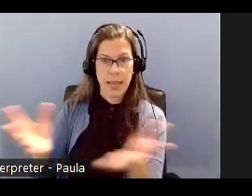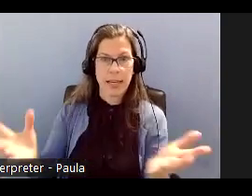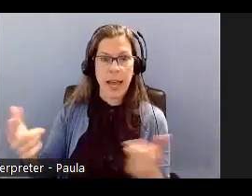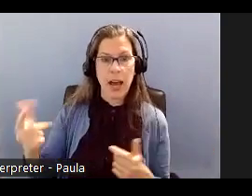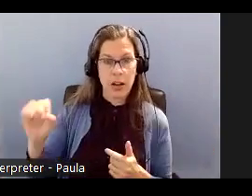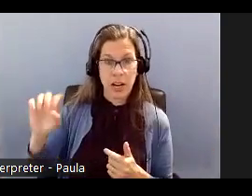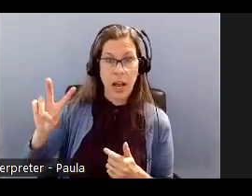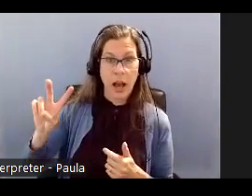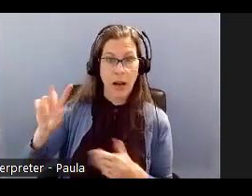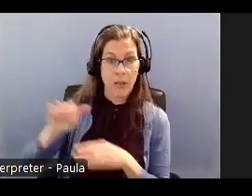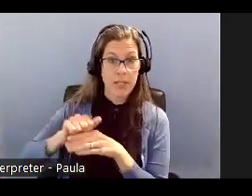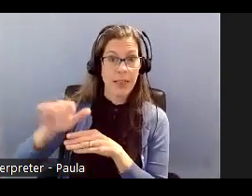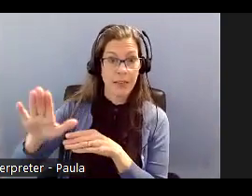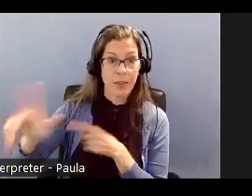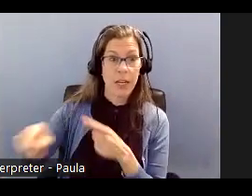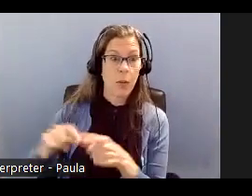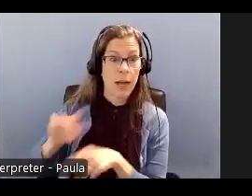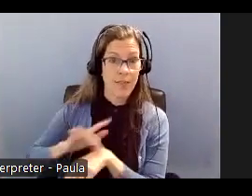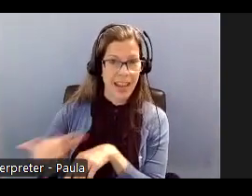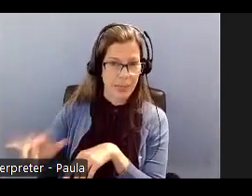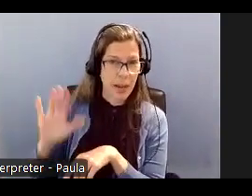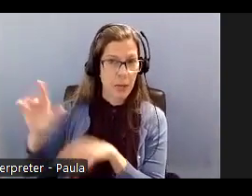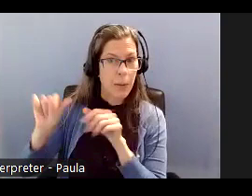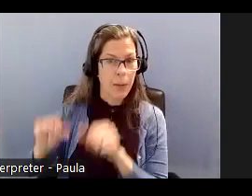post all those things in the chat again.